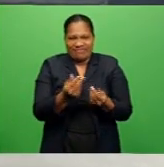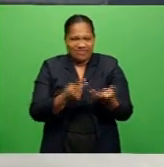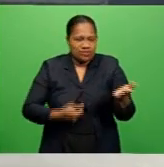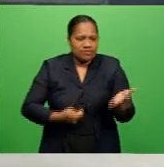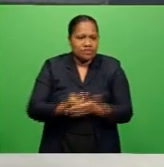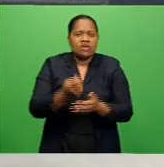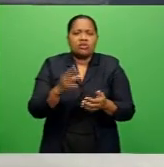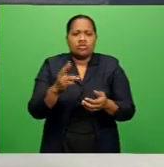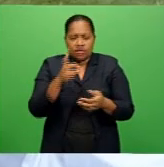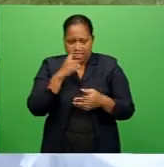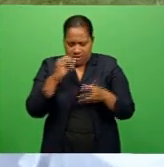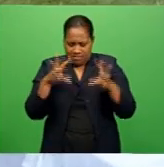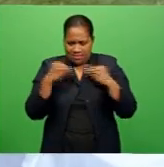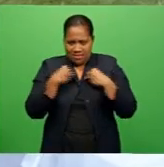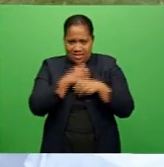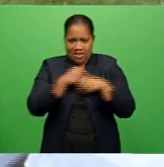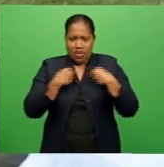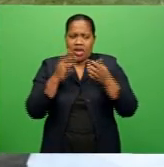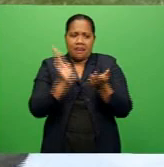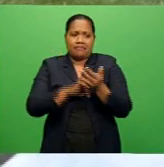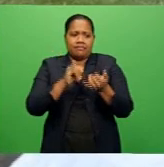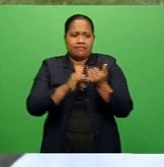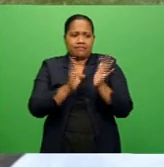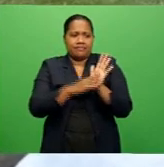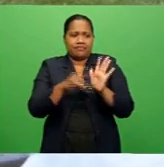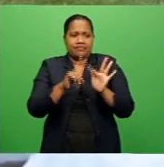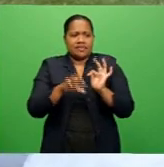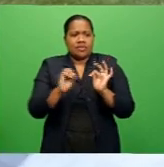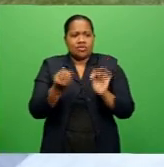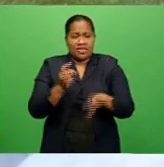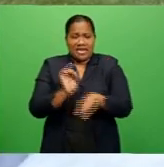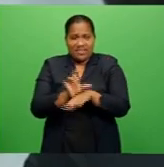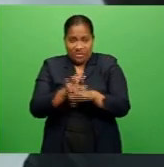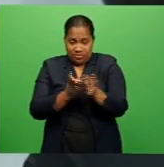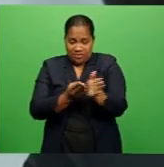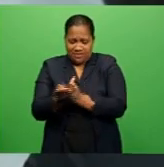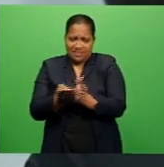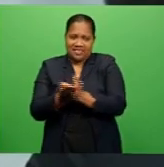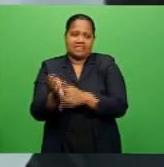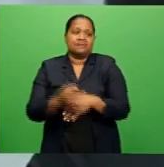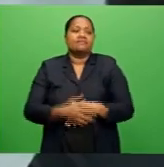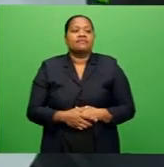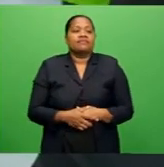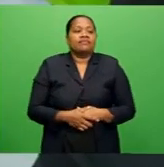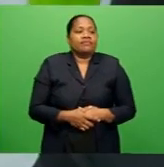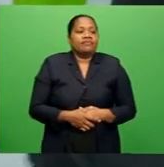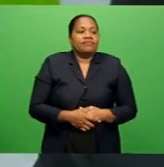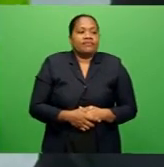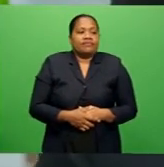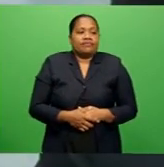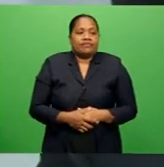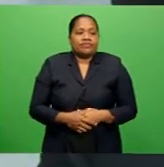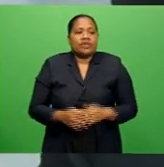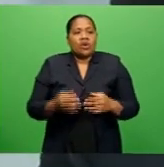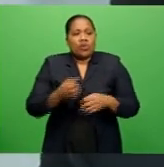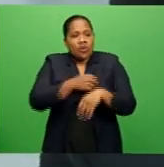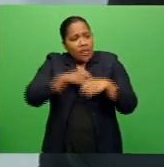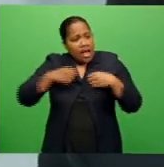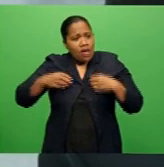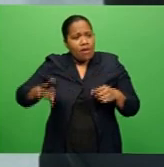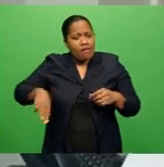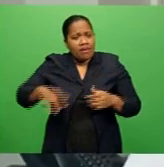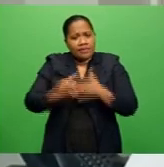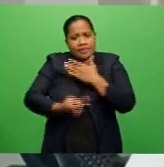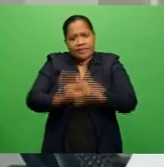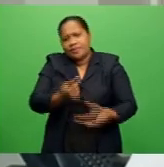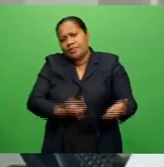our MSMEs those advisory services. So therefore our members were able to pivot